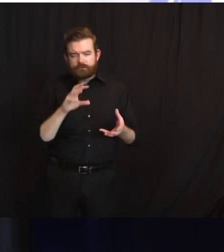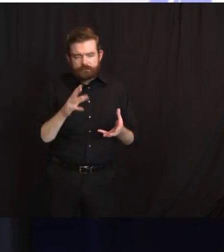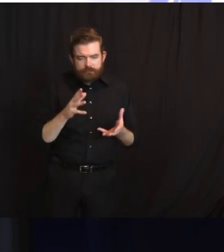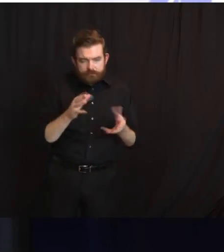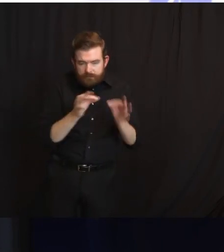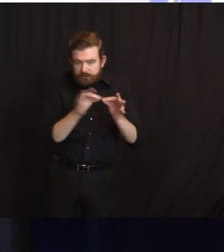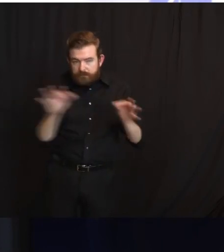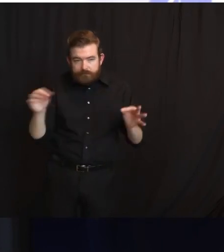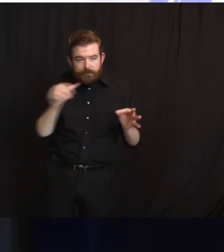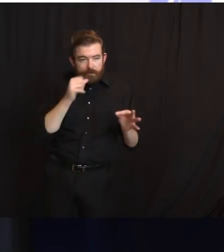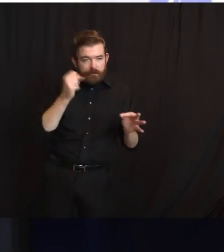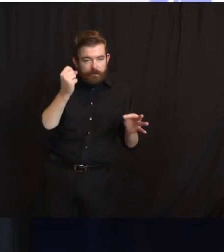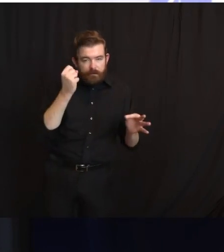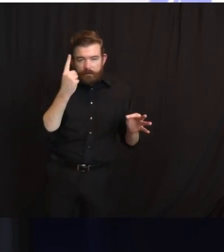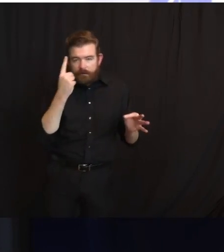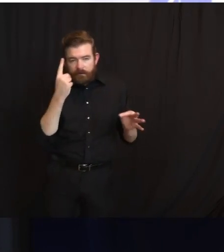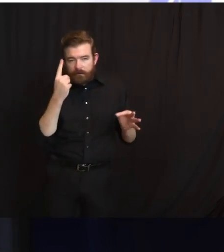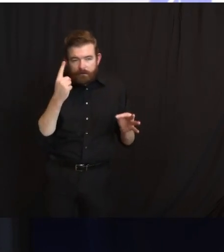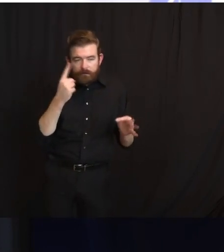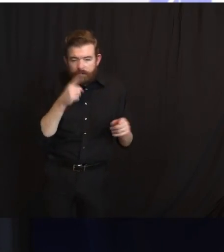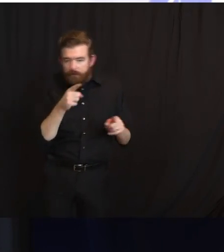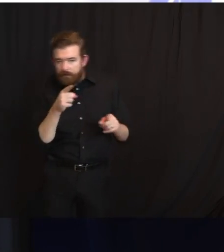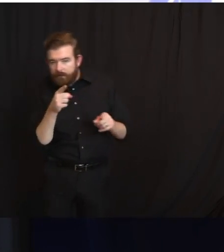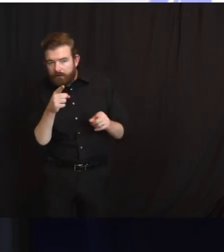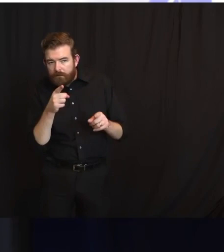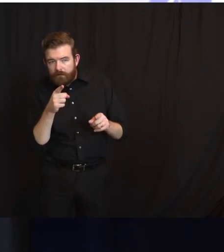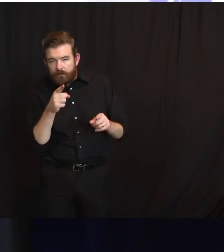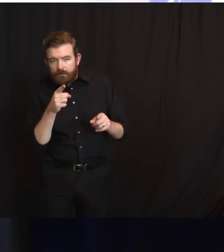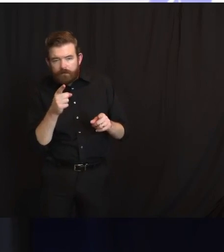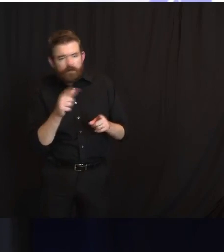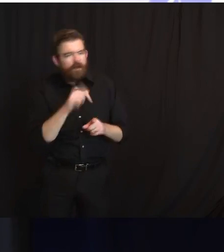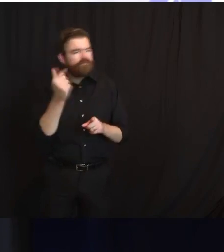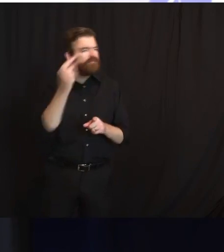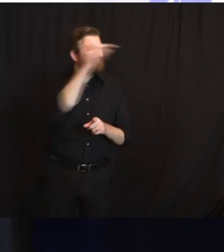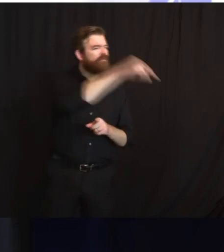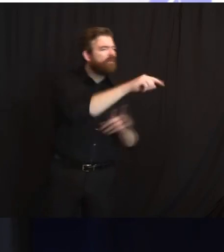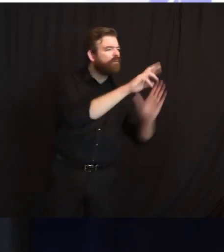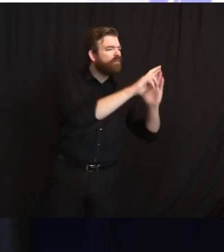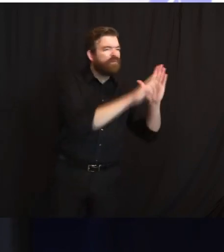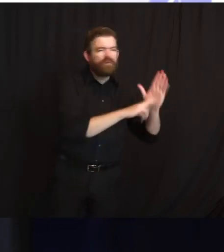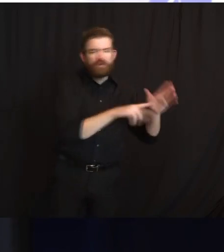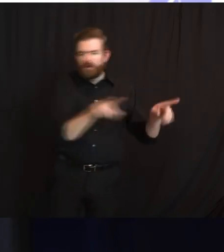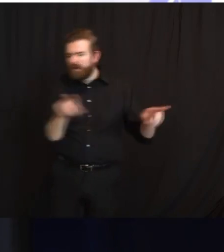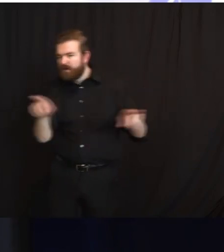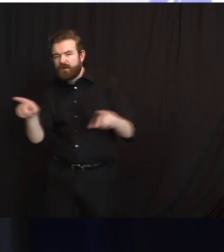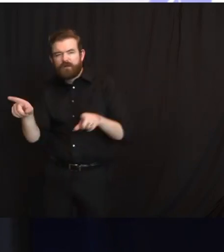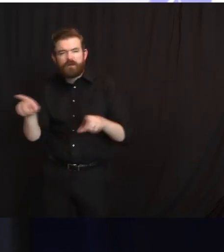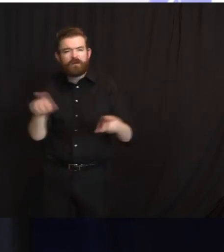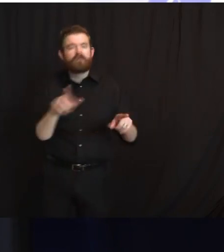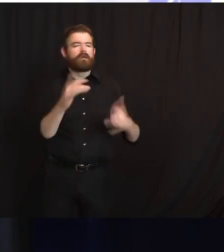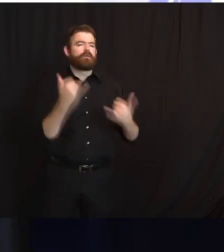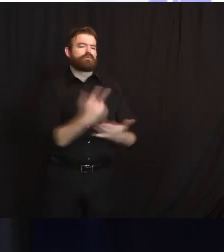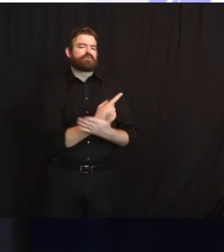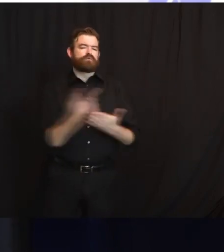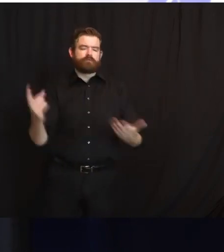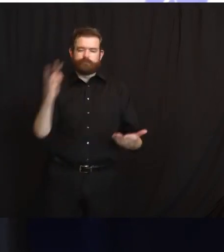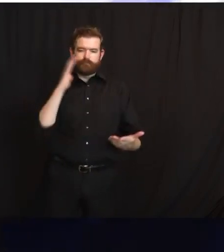may put out something individually just for visitation, hopefully this week.